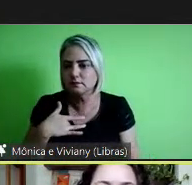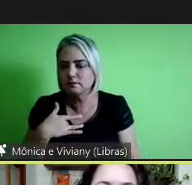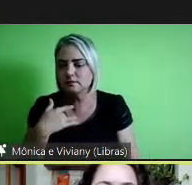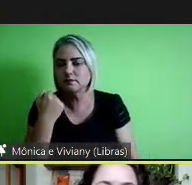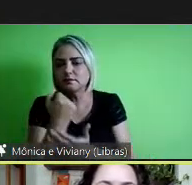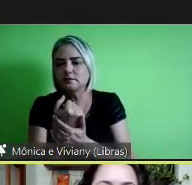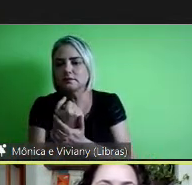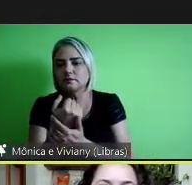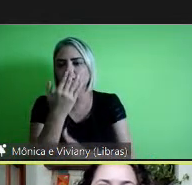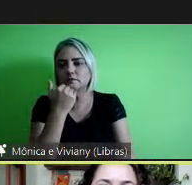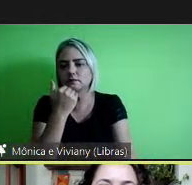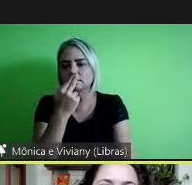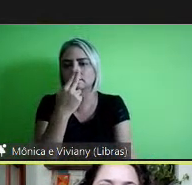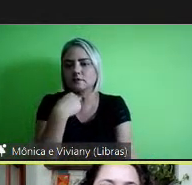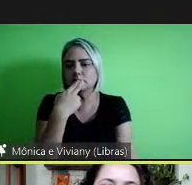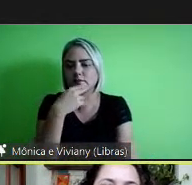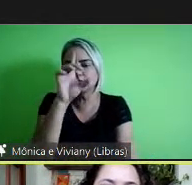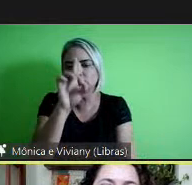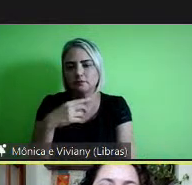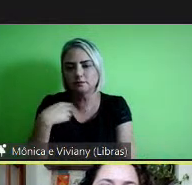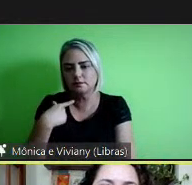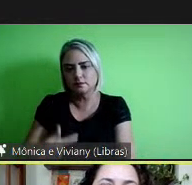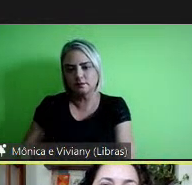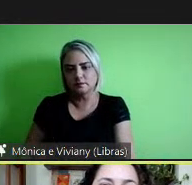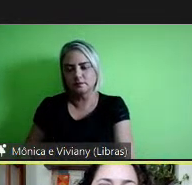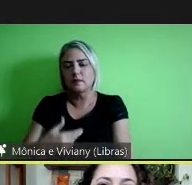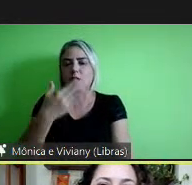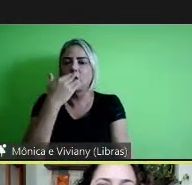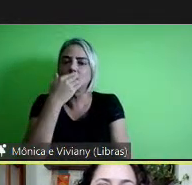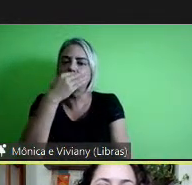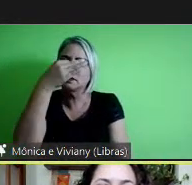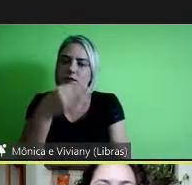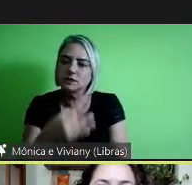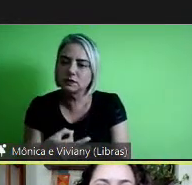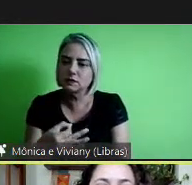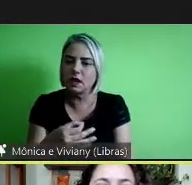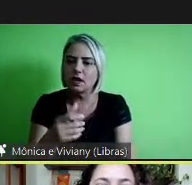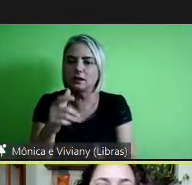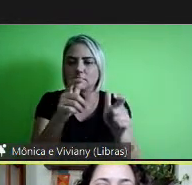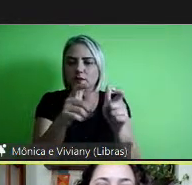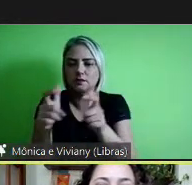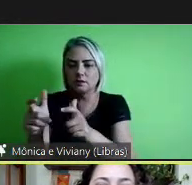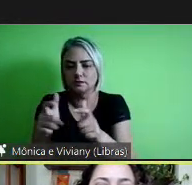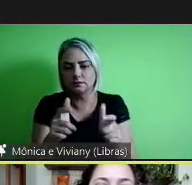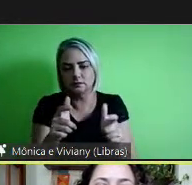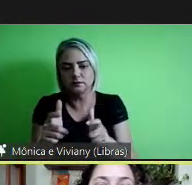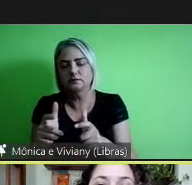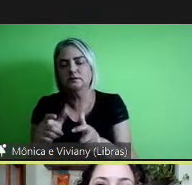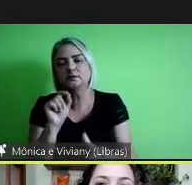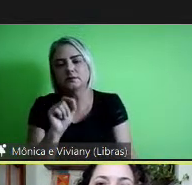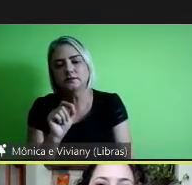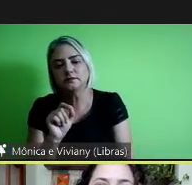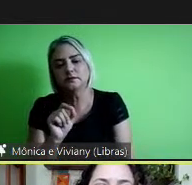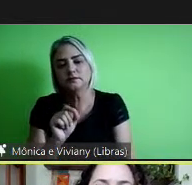for healthcare and for the nutritional health security and these